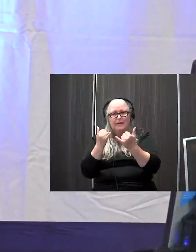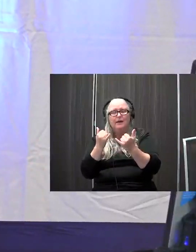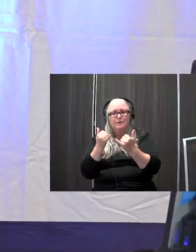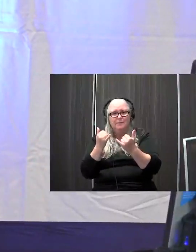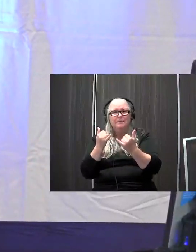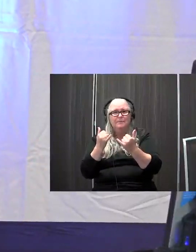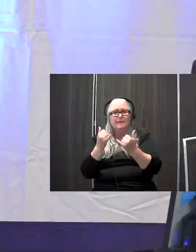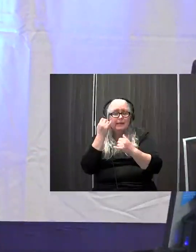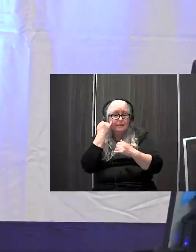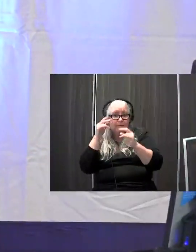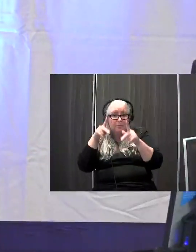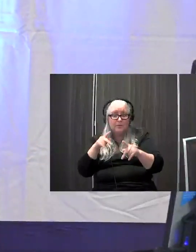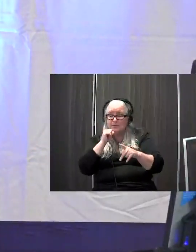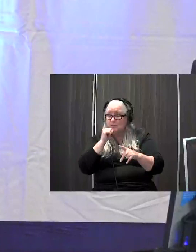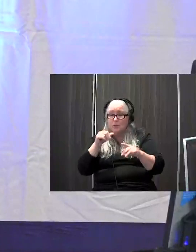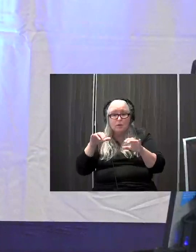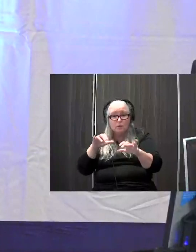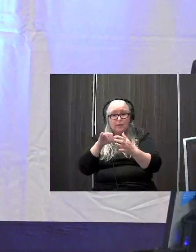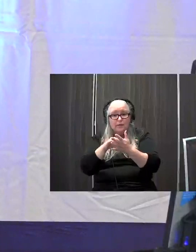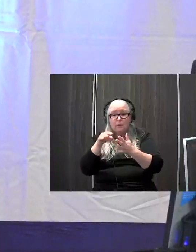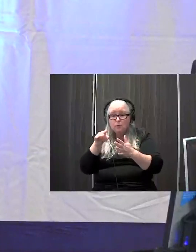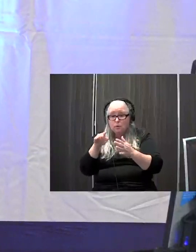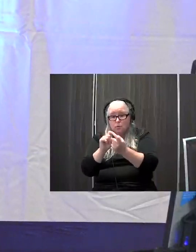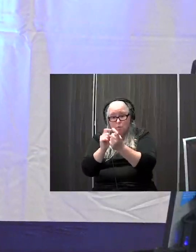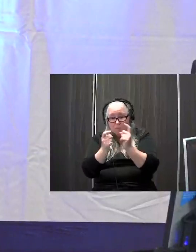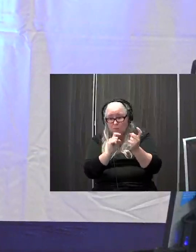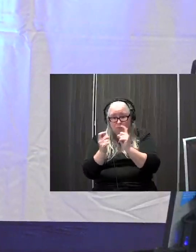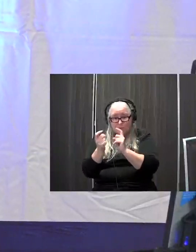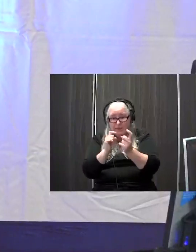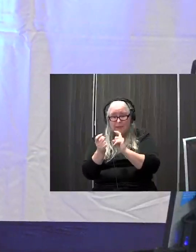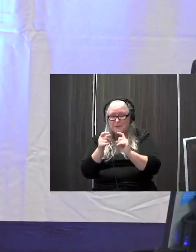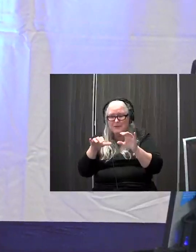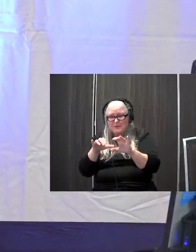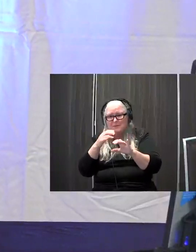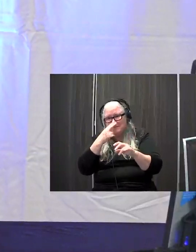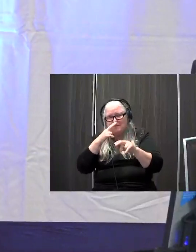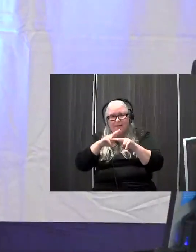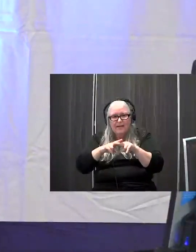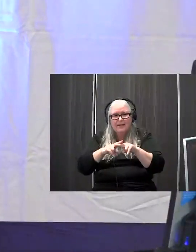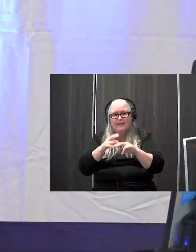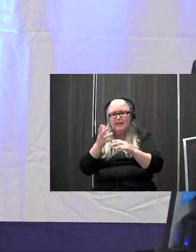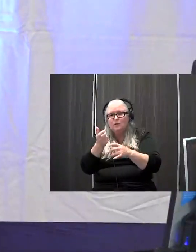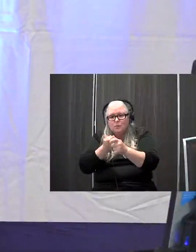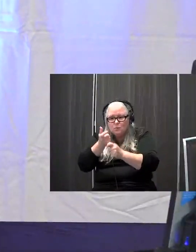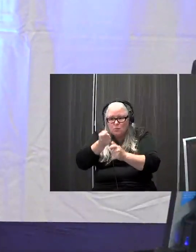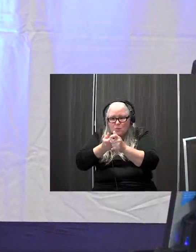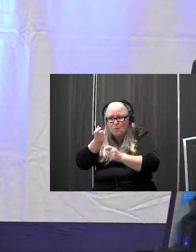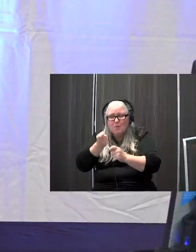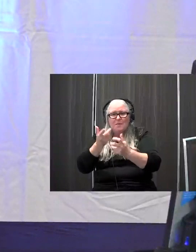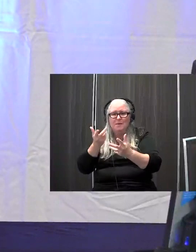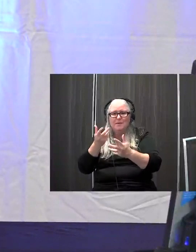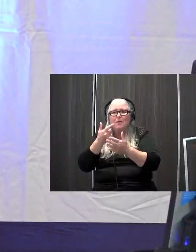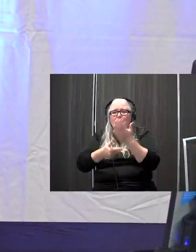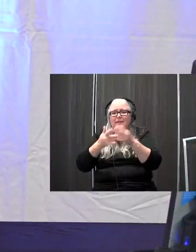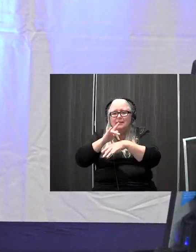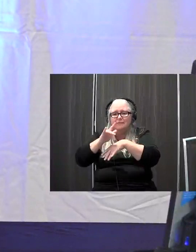you know, if the person's not doing it immediately, you play with it, you try to make it really fun, you do everything that you can to sort of draw them in to what's available in